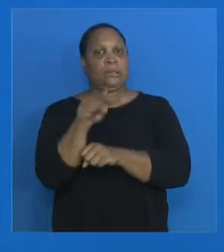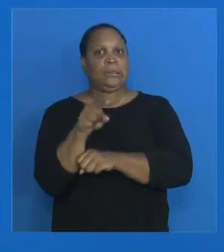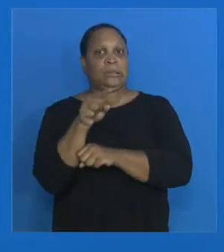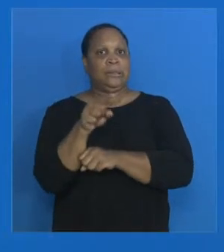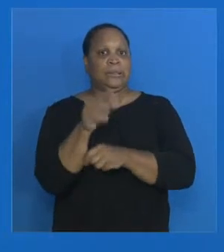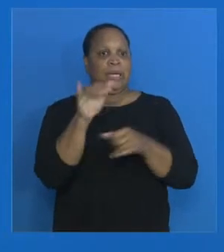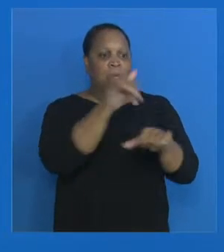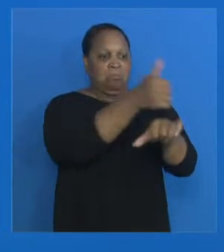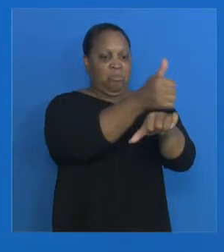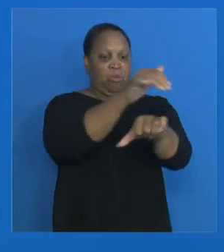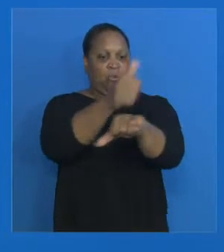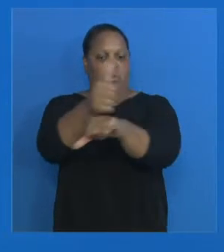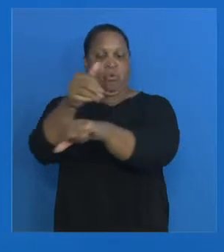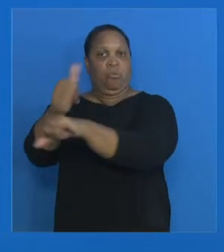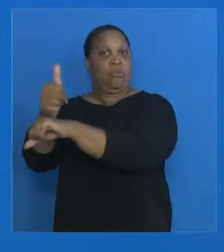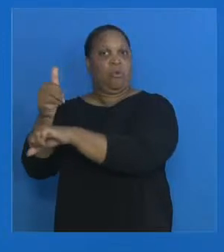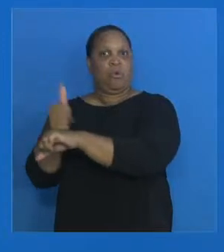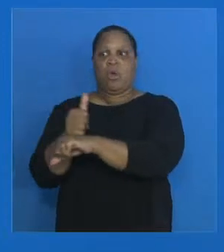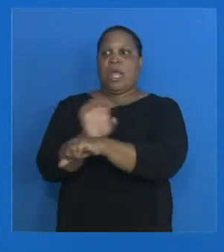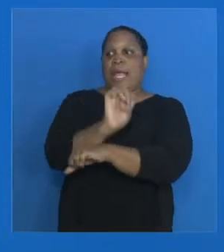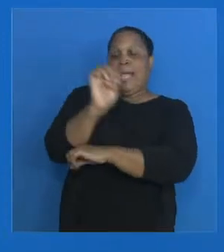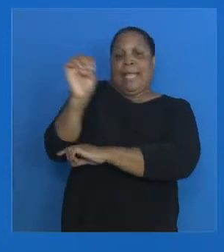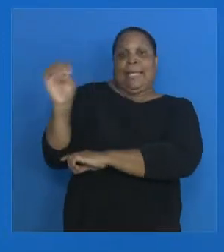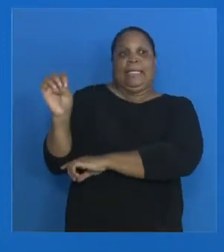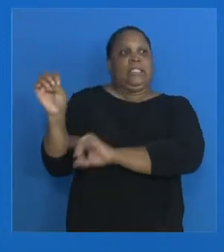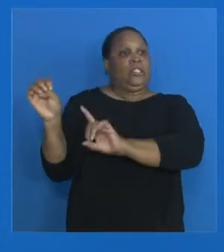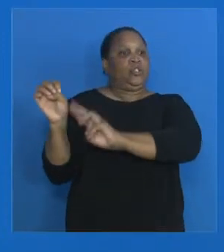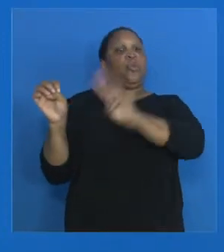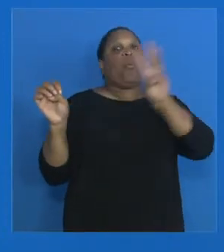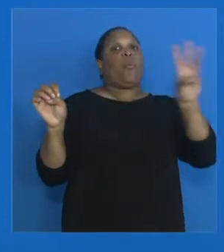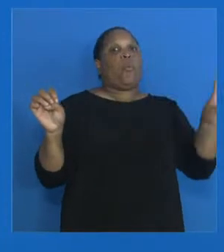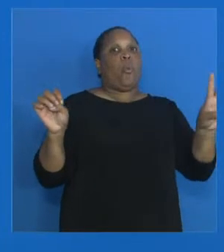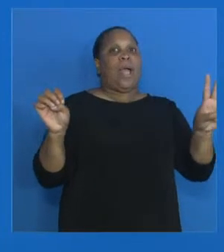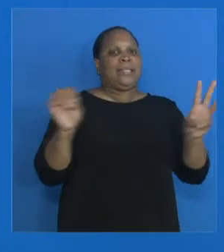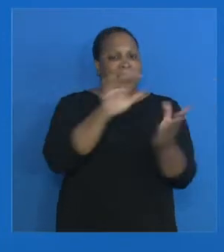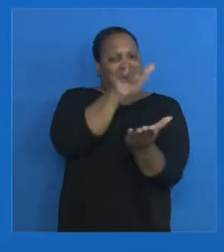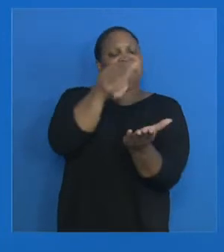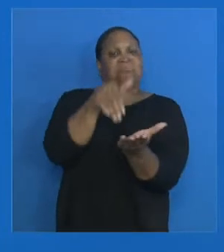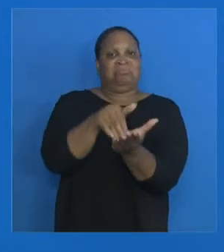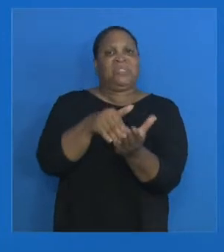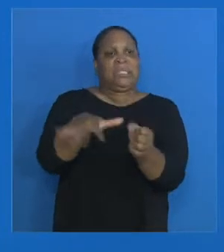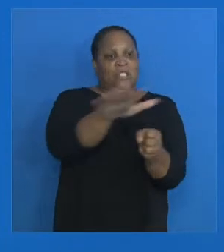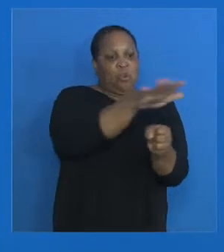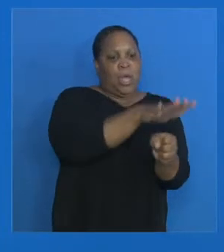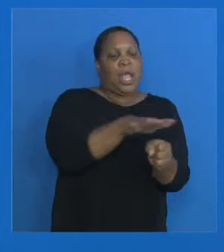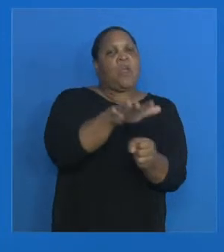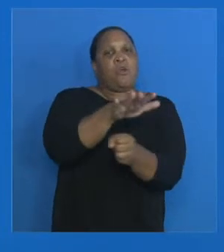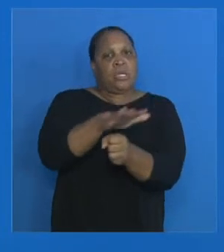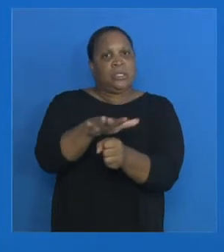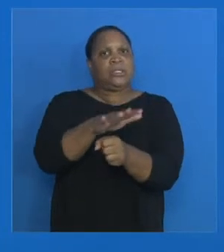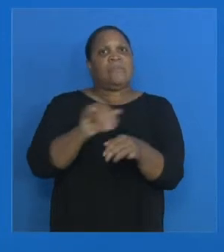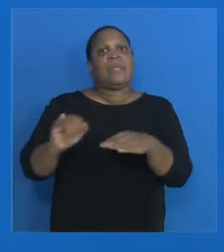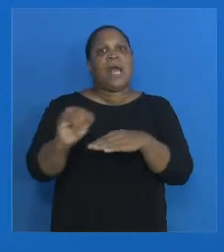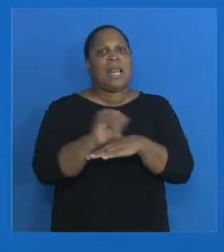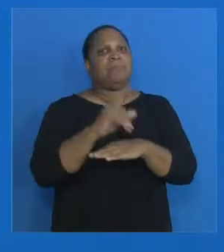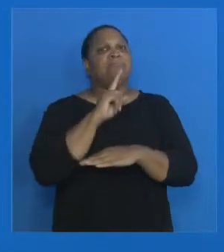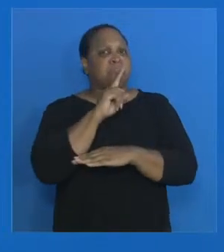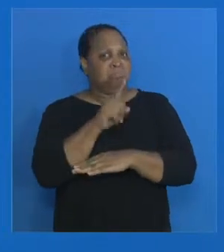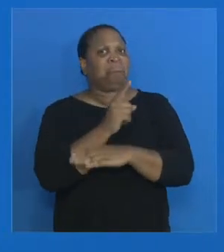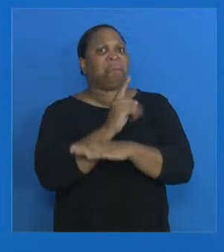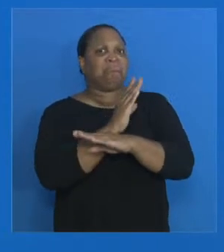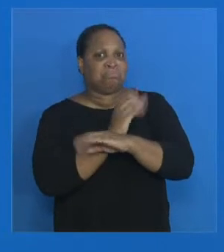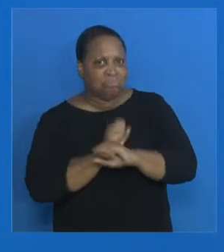their resources in the east, west, and central areas of the island to ensure safety and